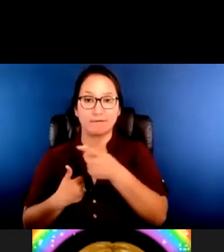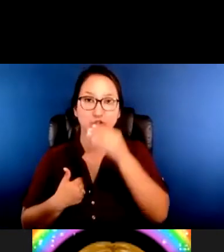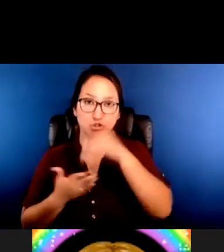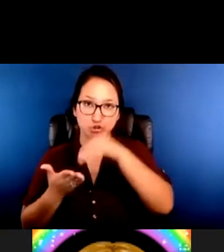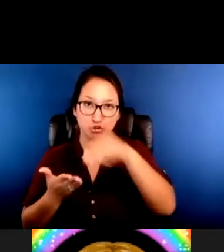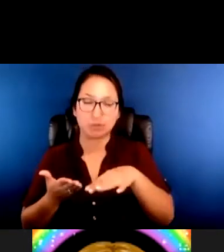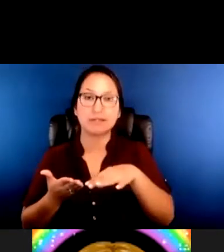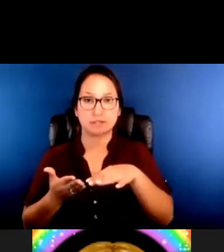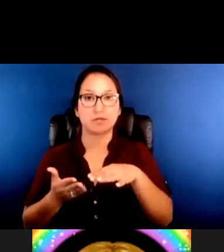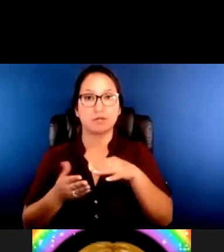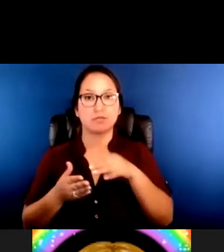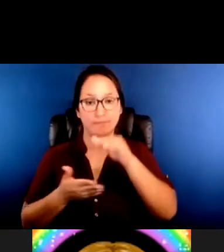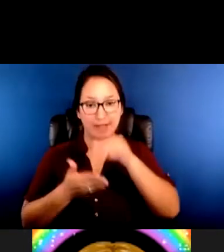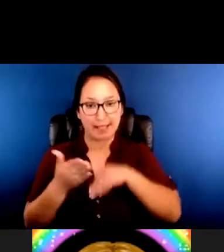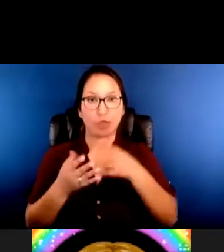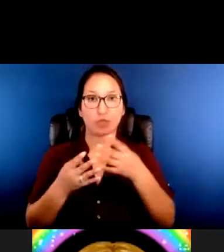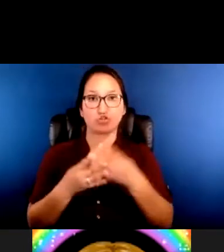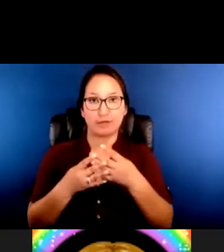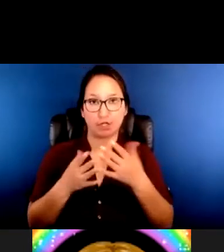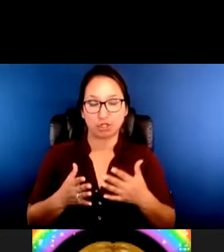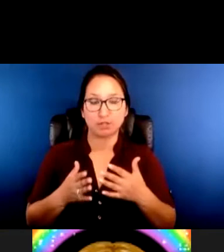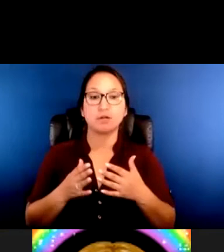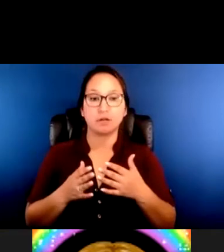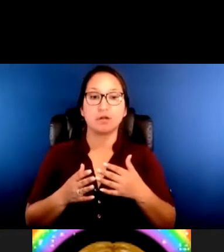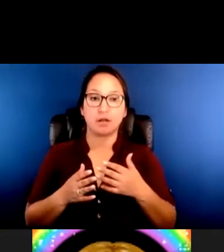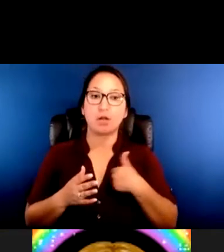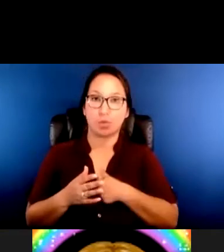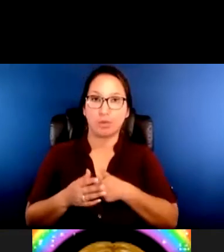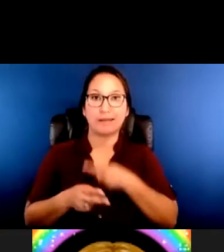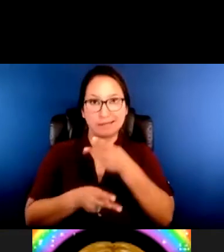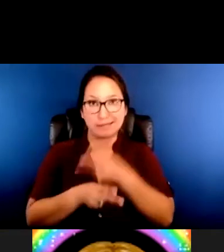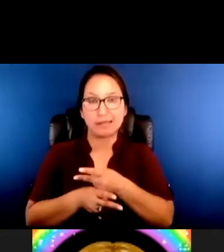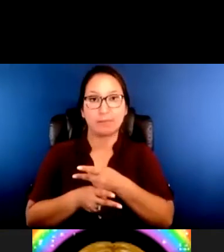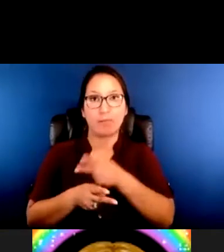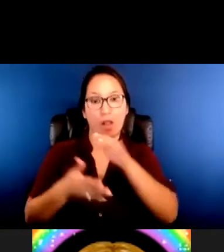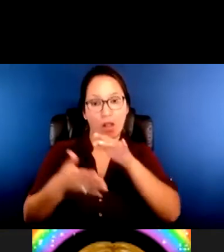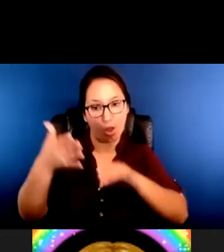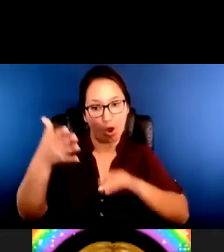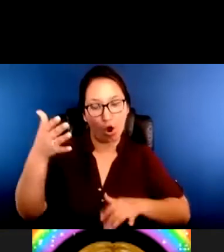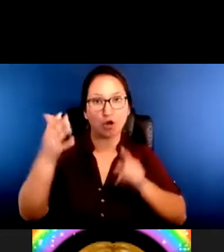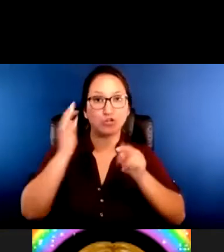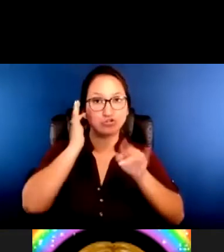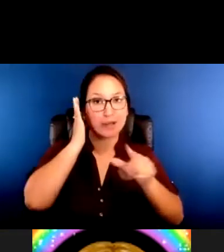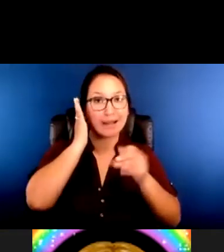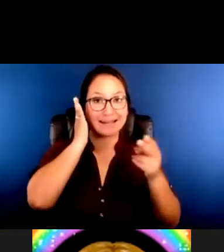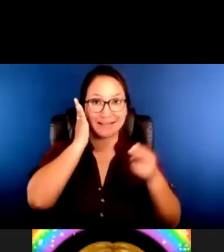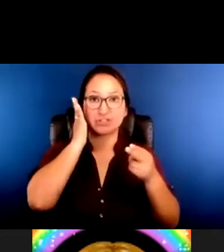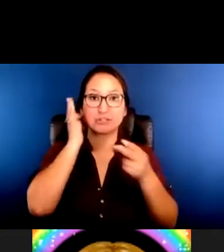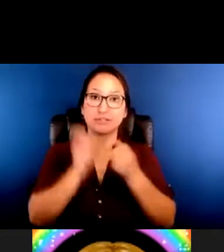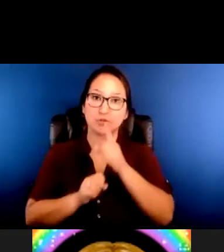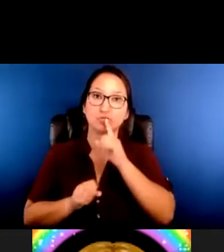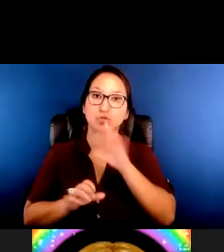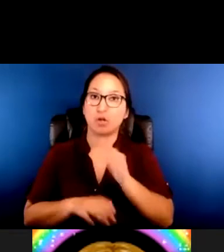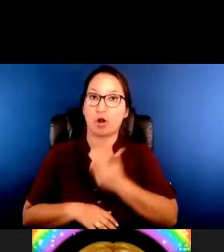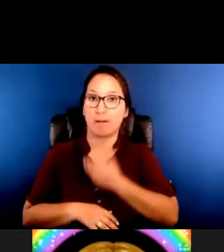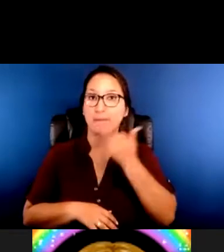cross-referencing it, which we do, and keep a long trail and record and history of that to make sure we're doing our very best. We decided